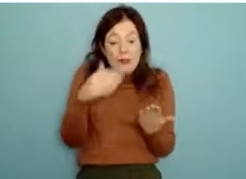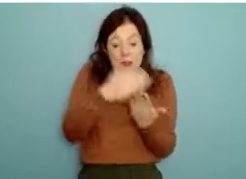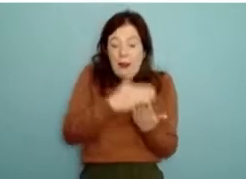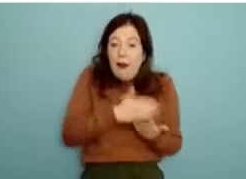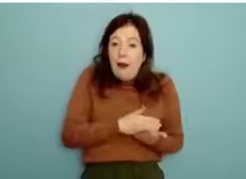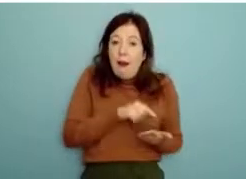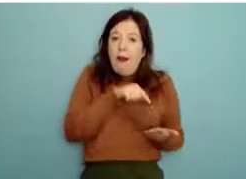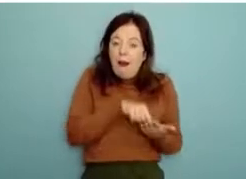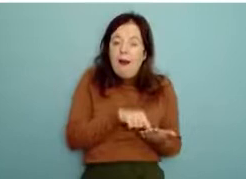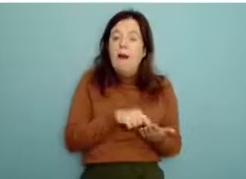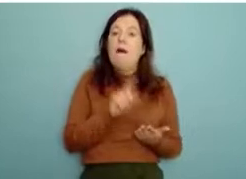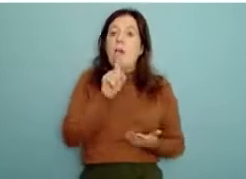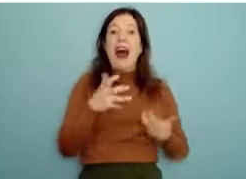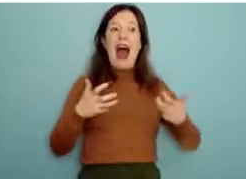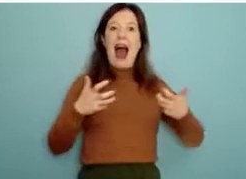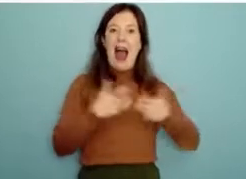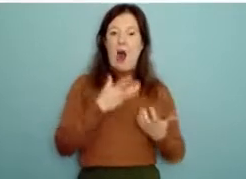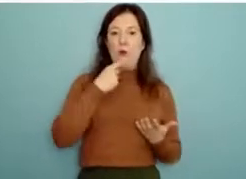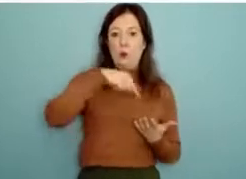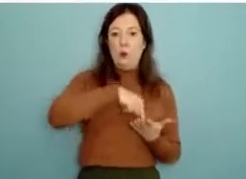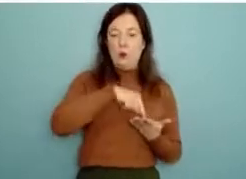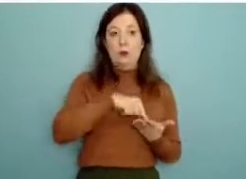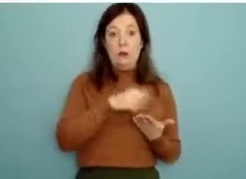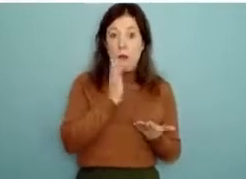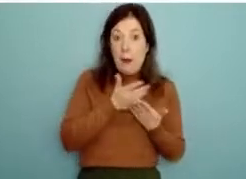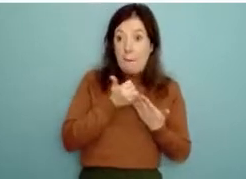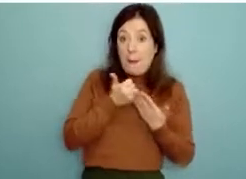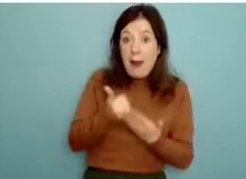about how you use them and the benefits they can give you.